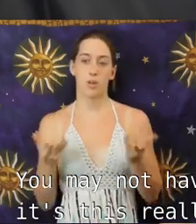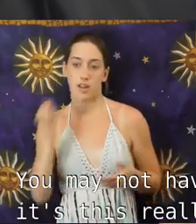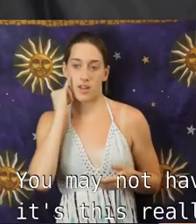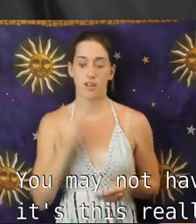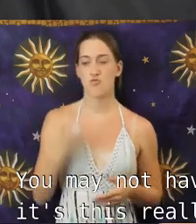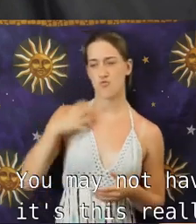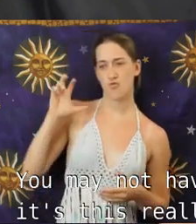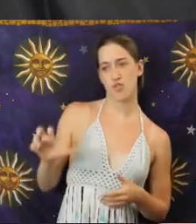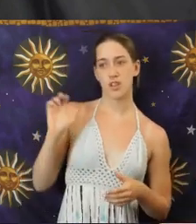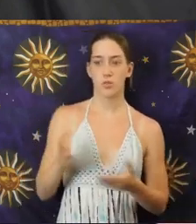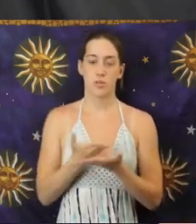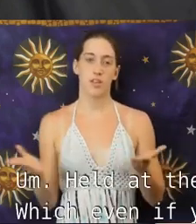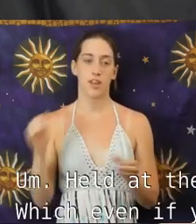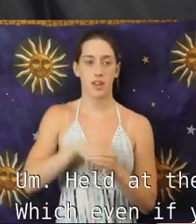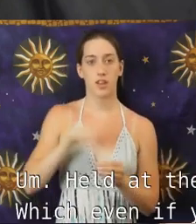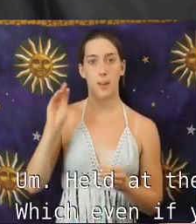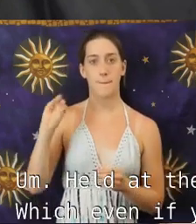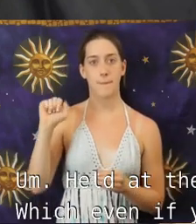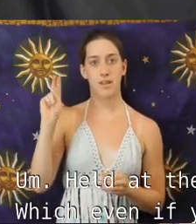that started last year.